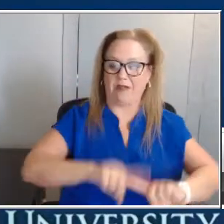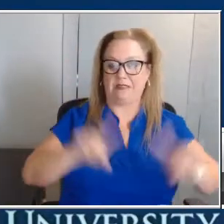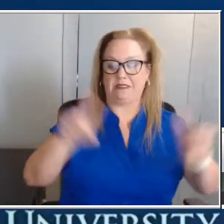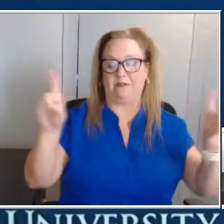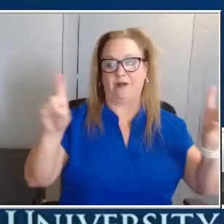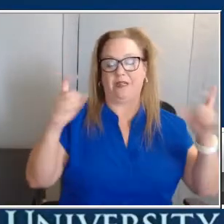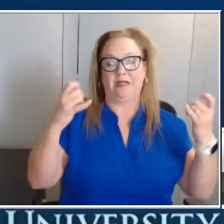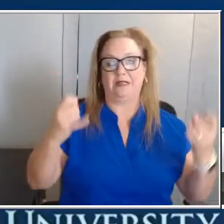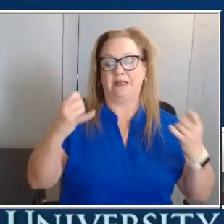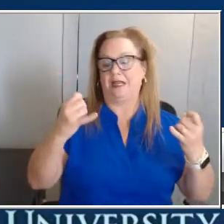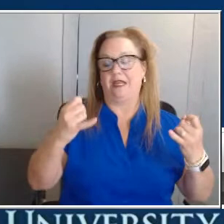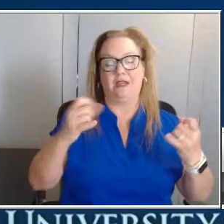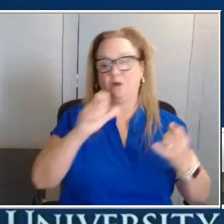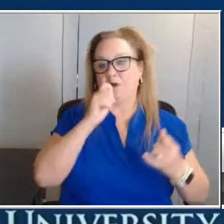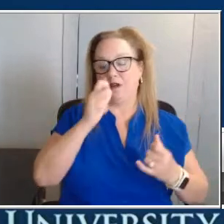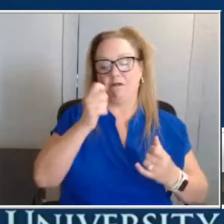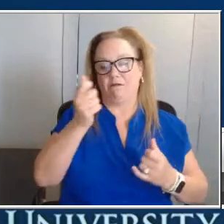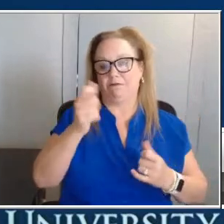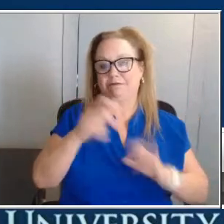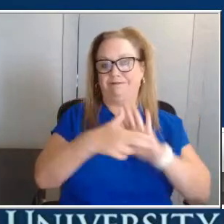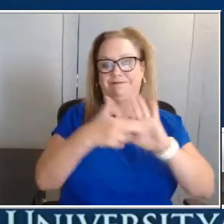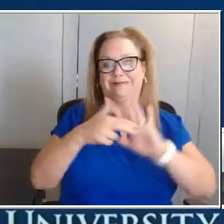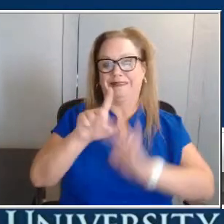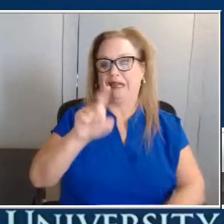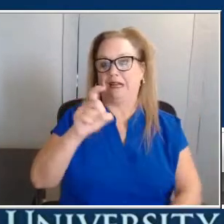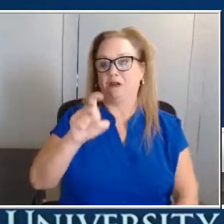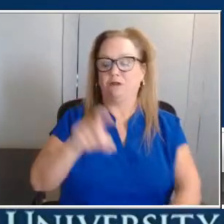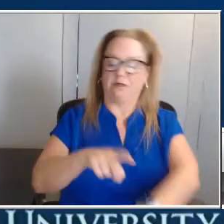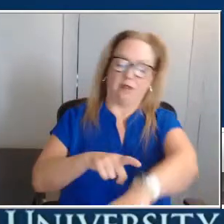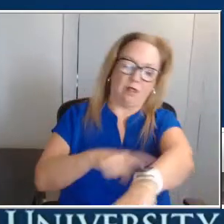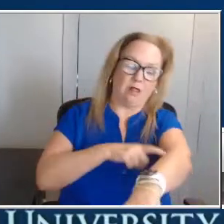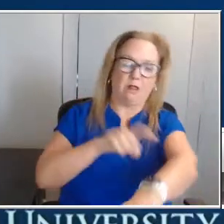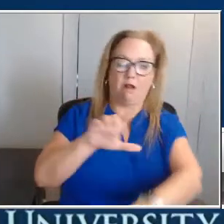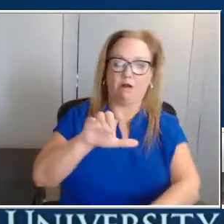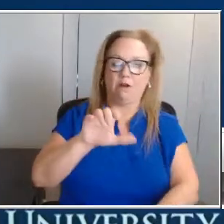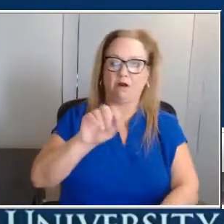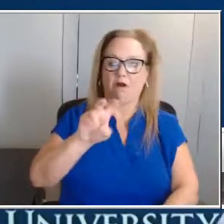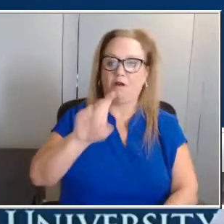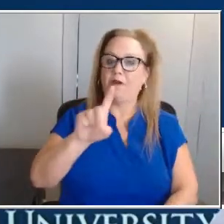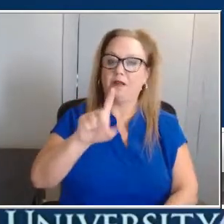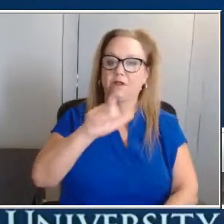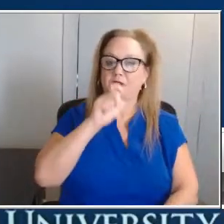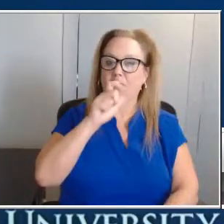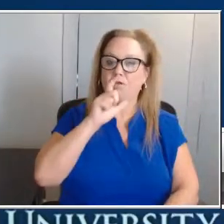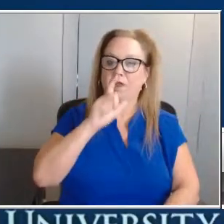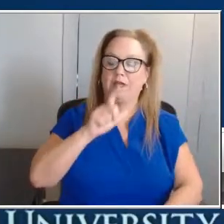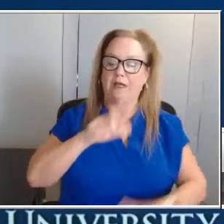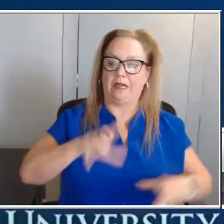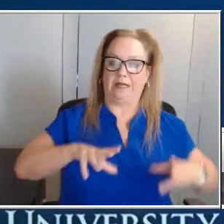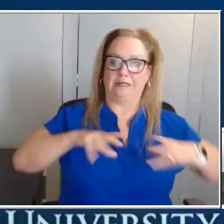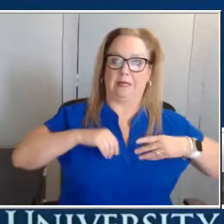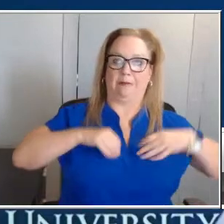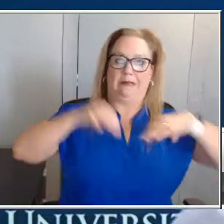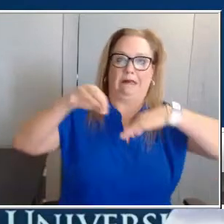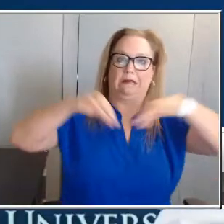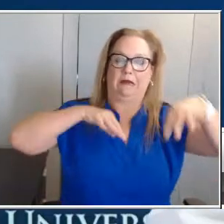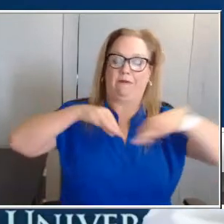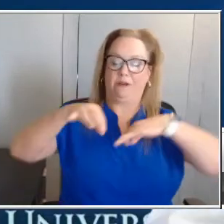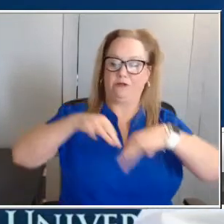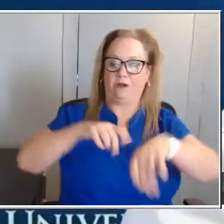have a great way to diagnose this kind of syndrome, this long COVID. In fact, there's no really widely accepted definition. And in the